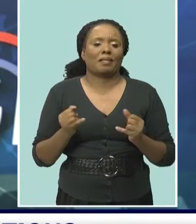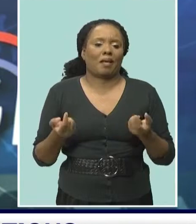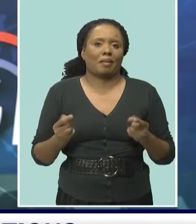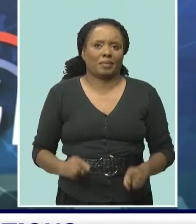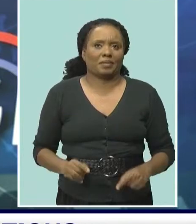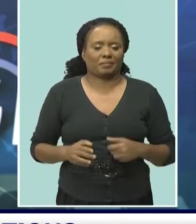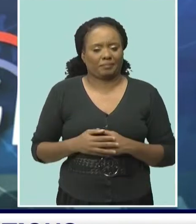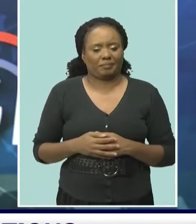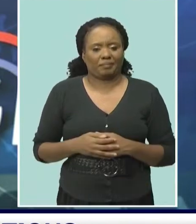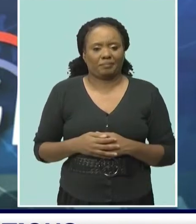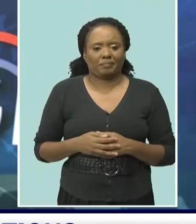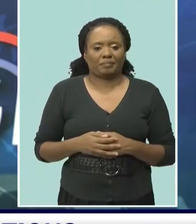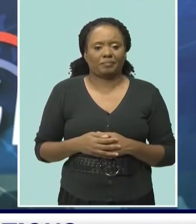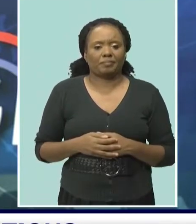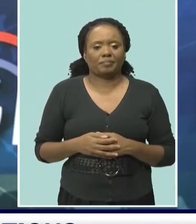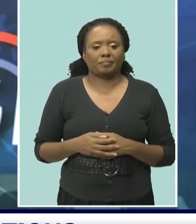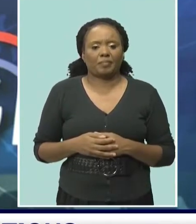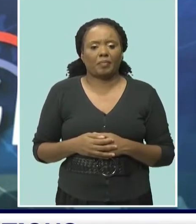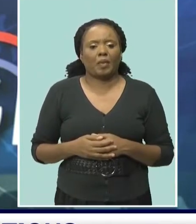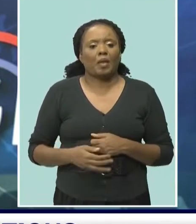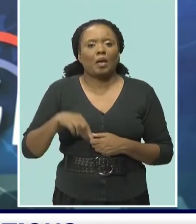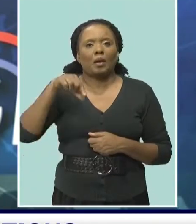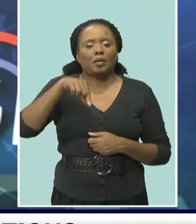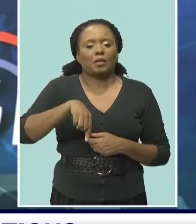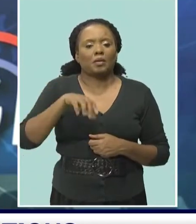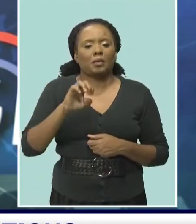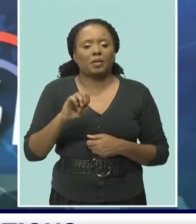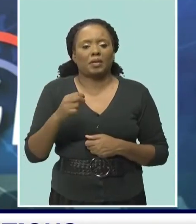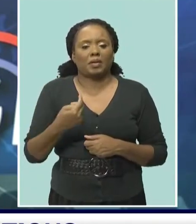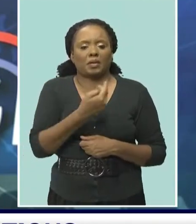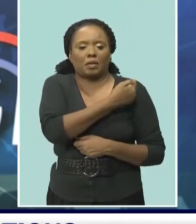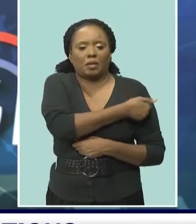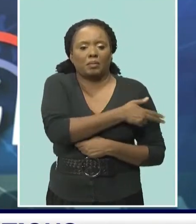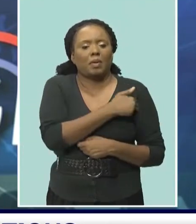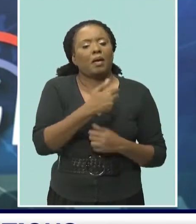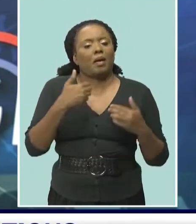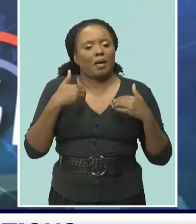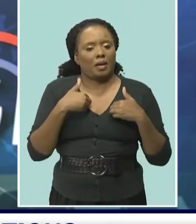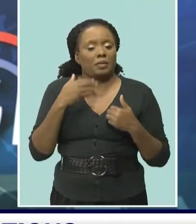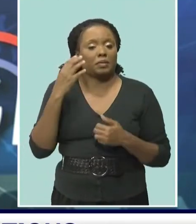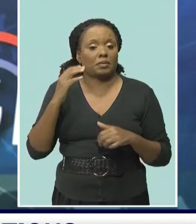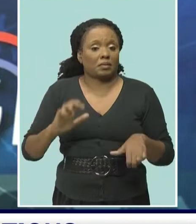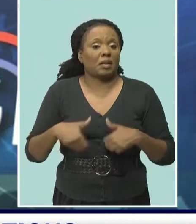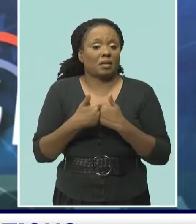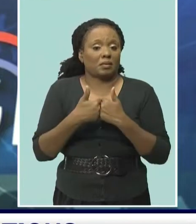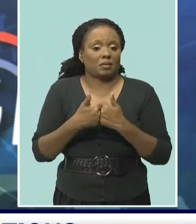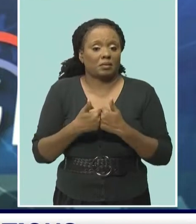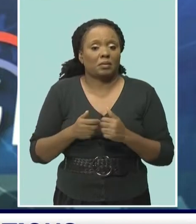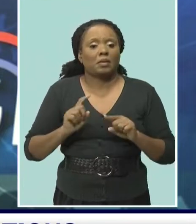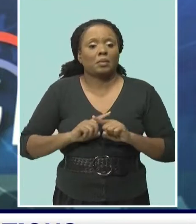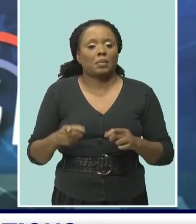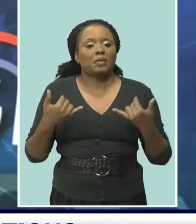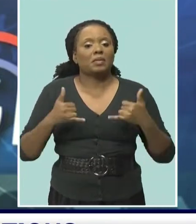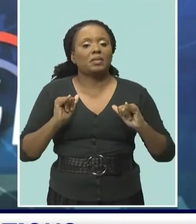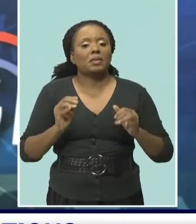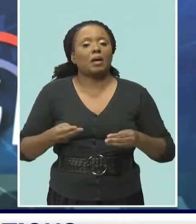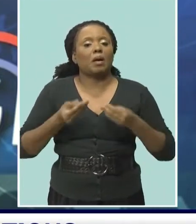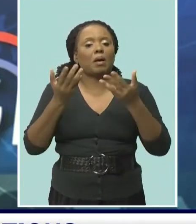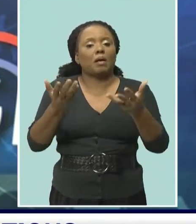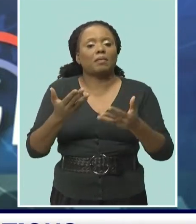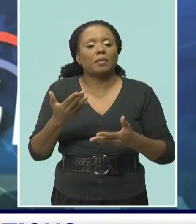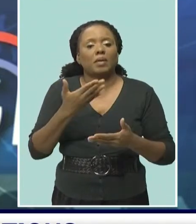Despite some challenges experienced at the island's main healthcare institution, the Queen Elizabeth Hospital continues to fulfill its mandate of